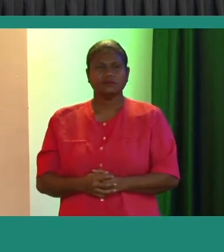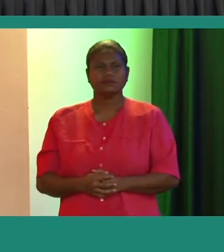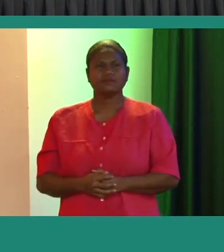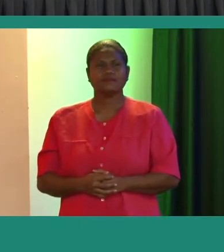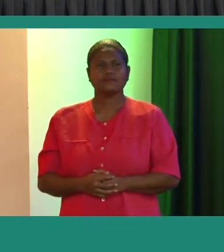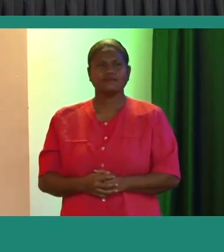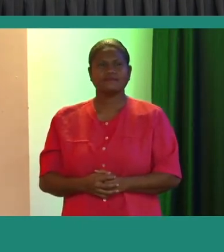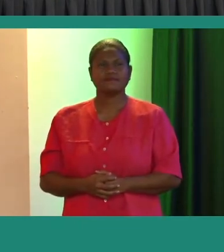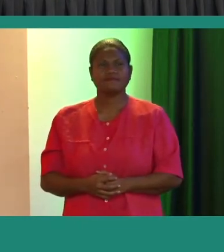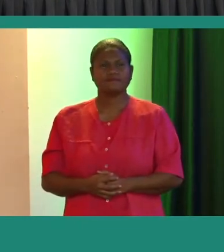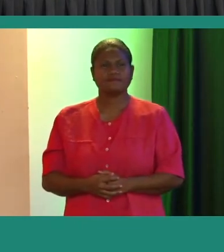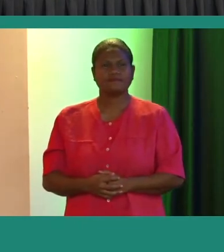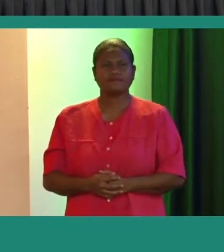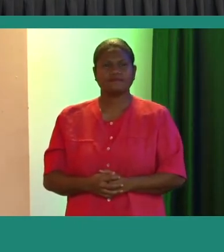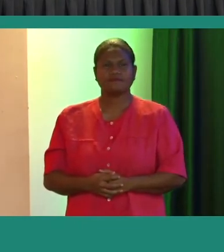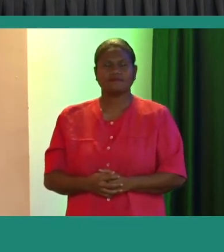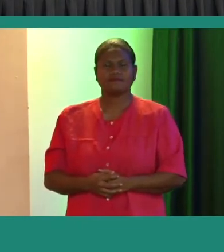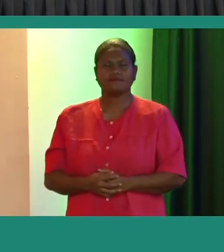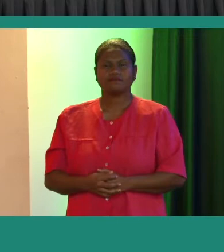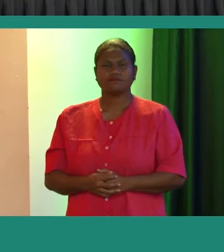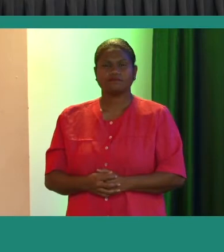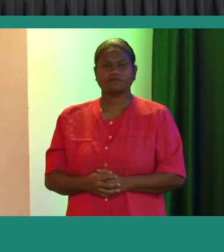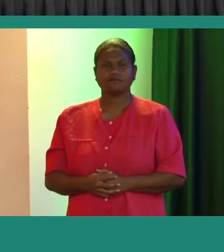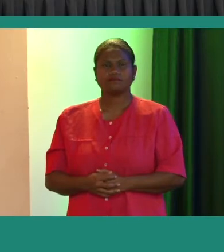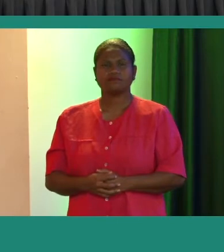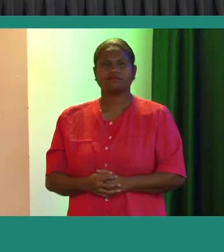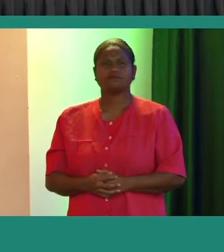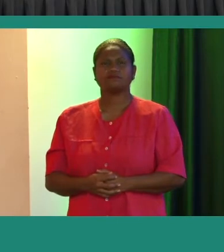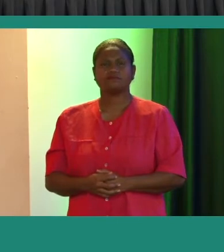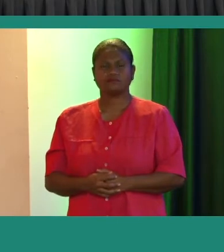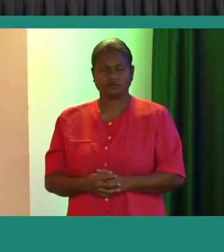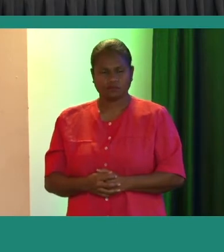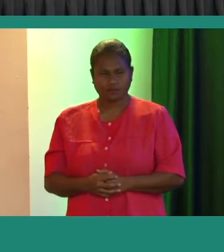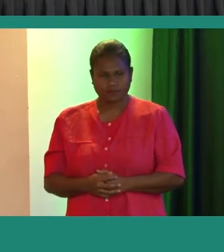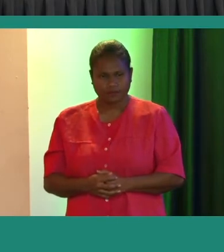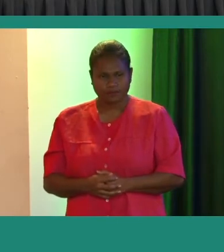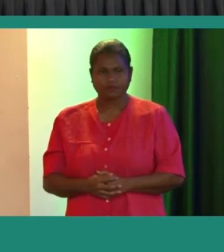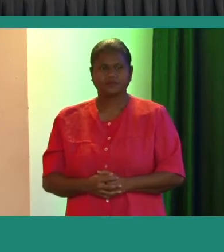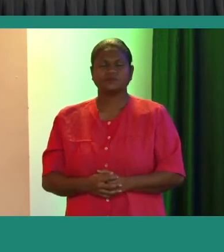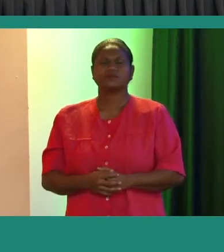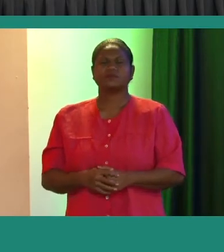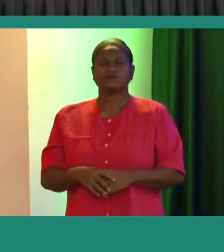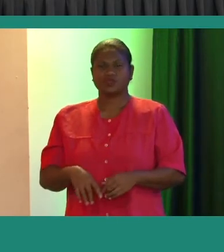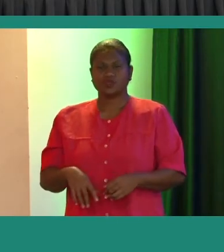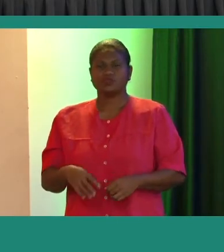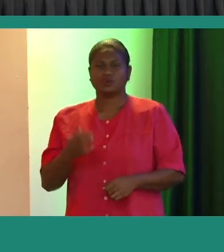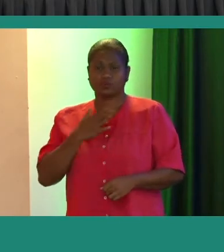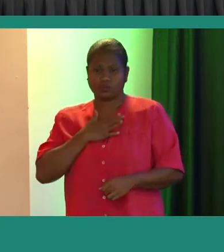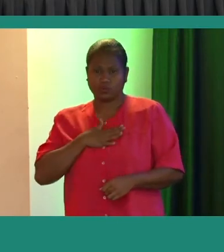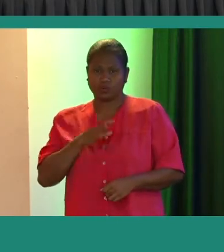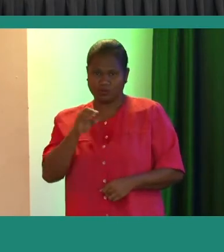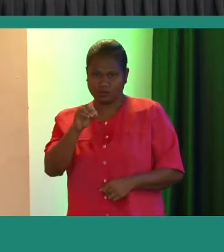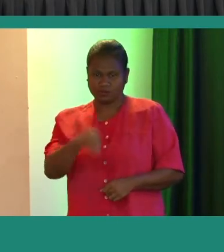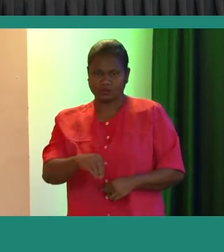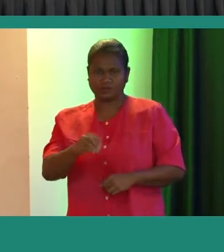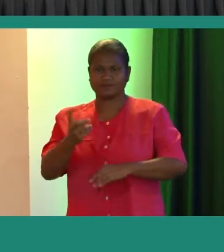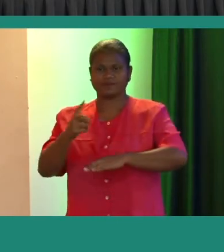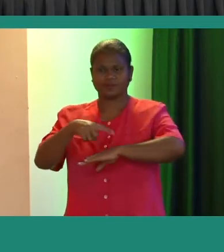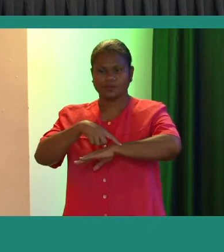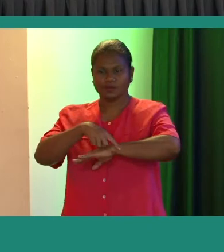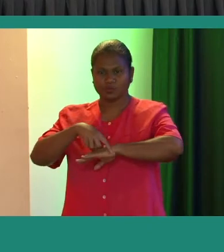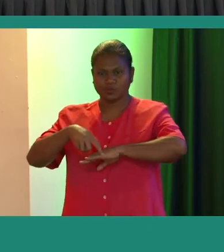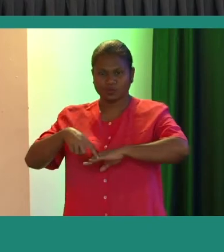finalized or endorsed it yet from Secretary's office. But once it is